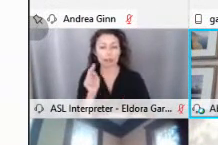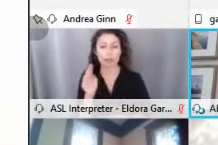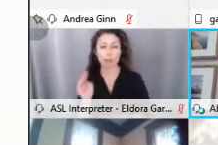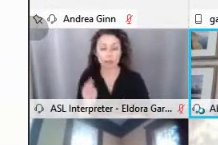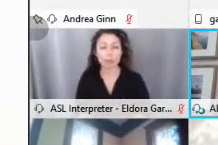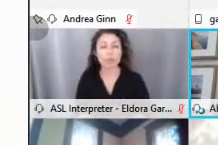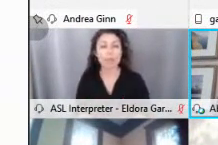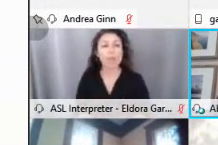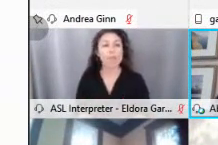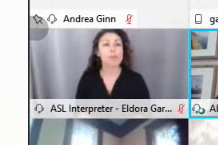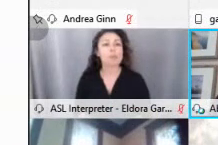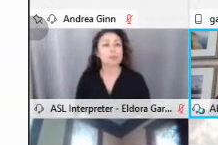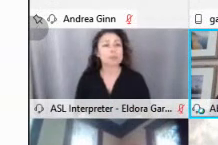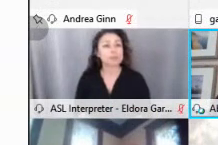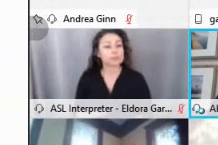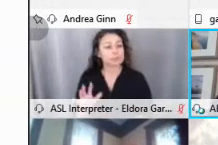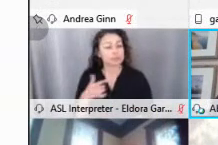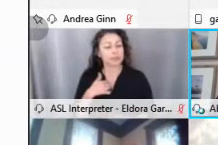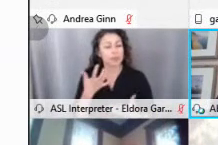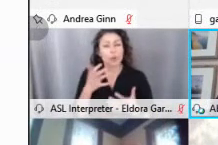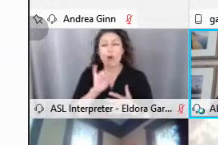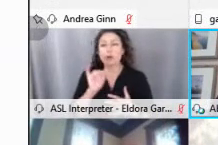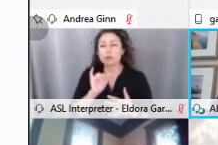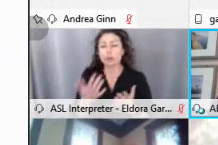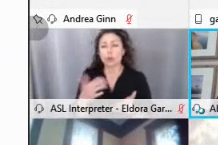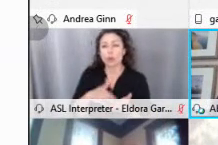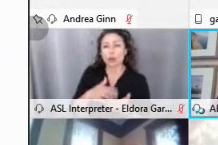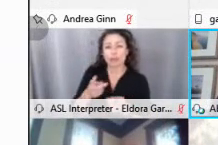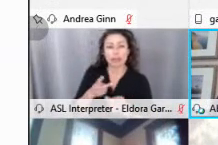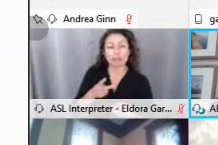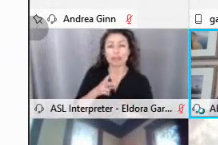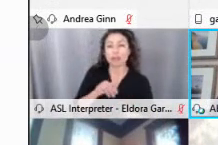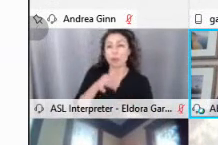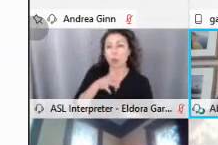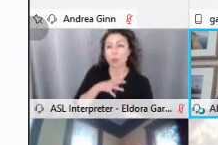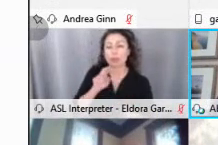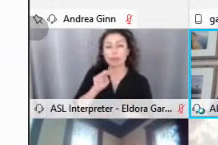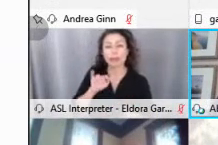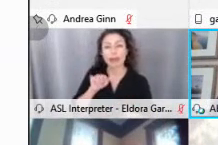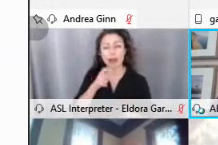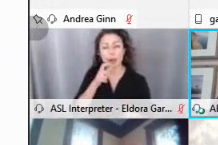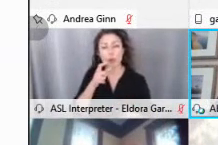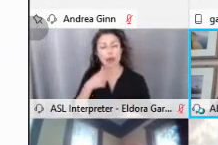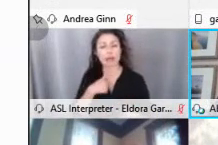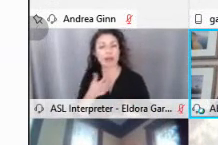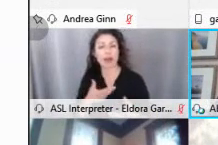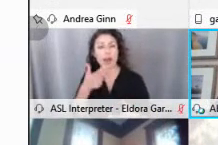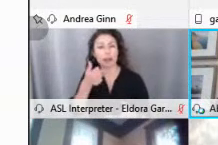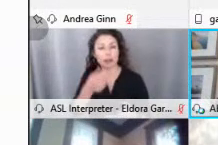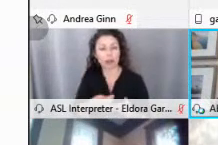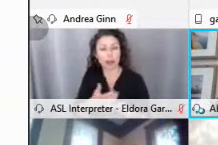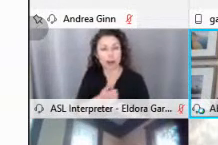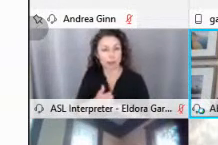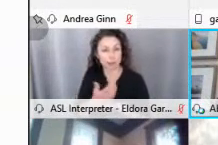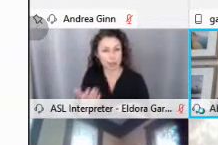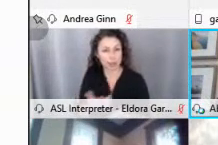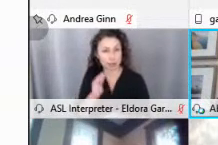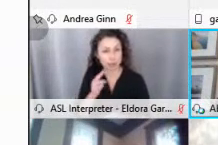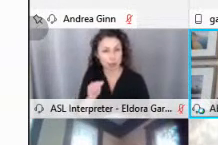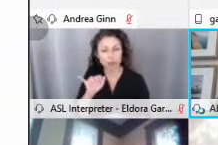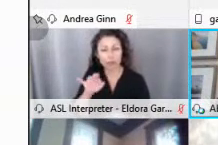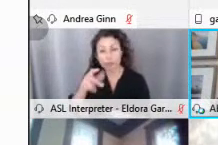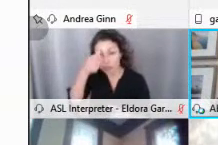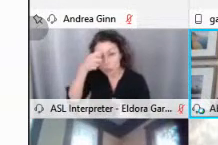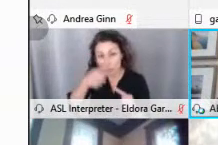Mexico. I want to also revisit Nia, who's, a higher income individual in New Mexico. And if you